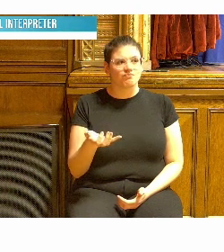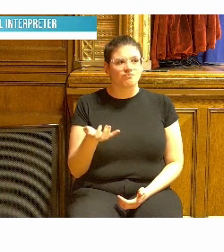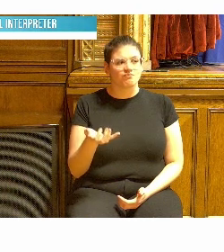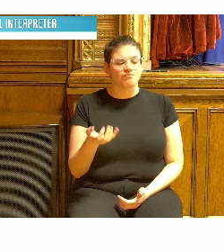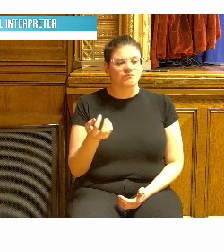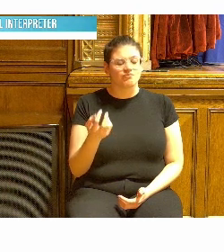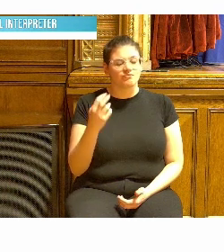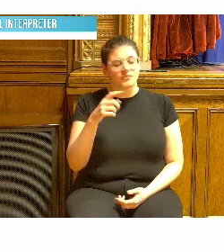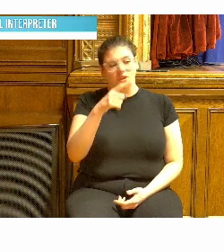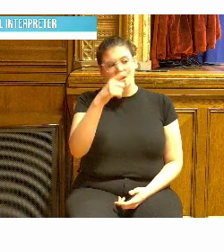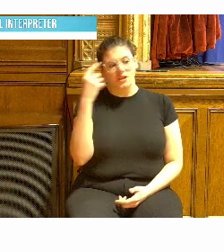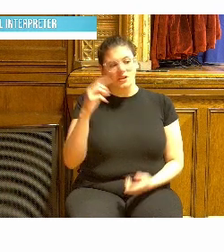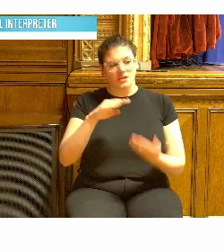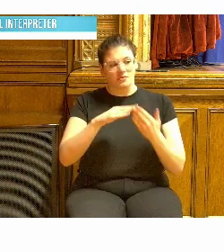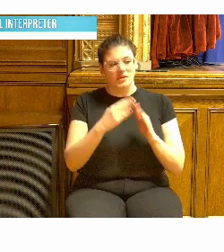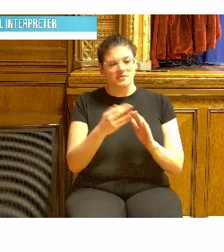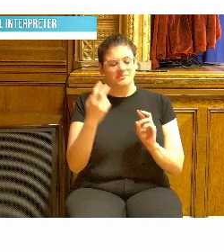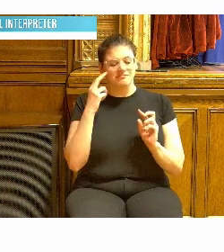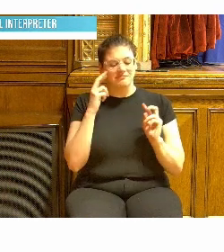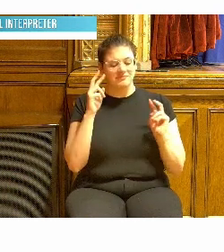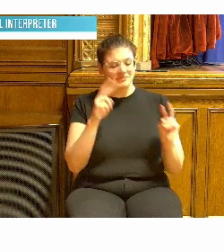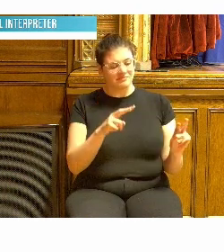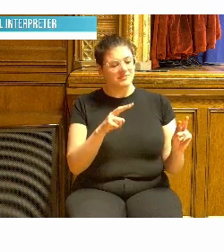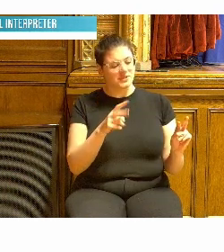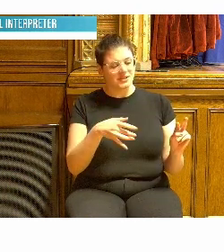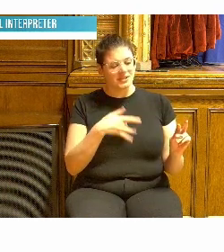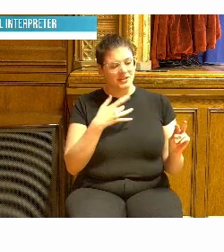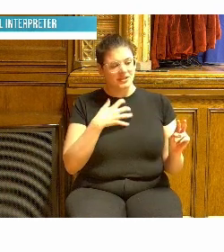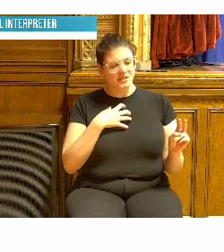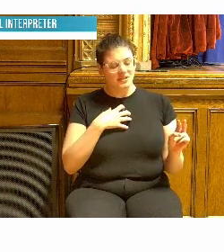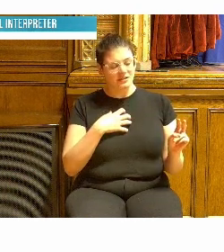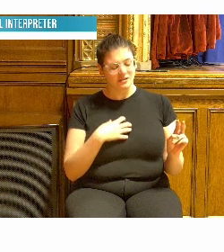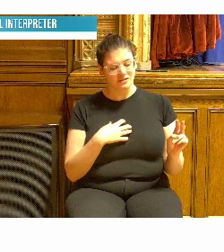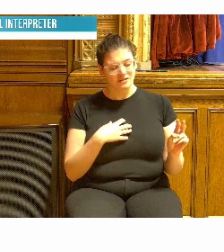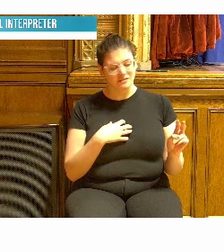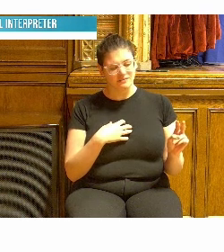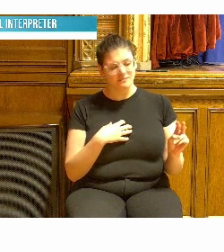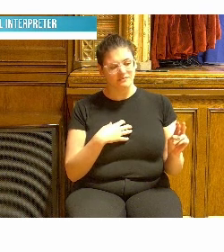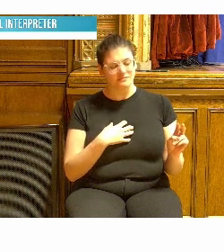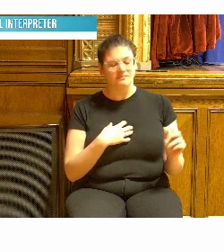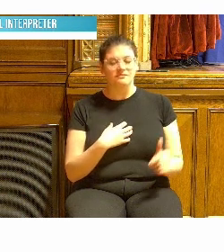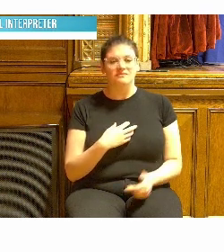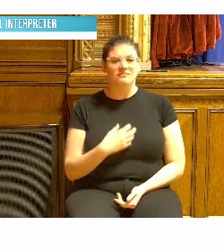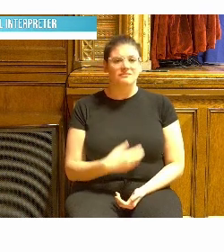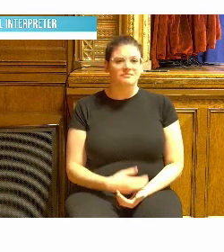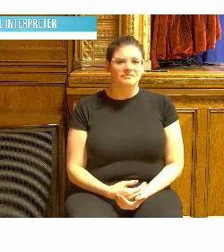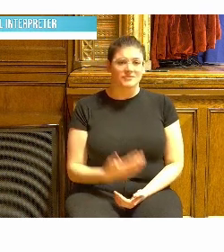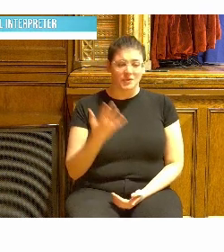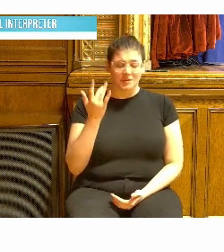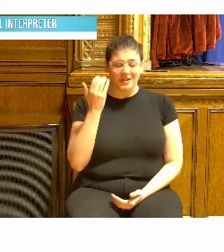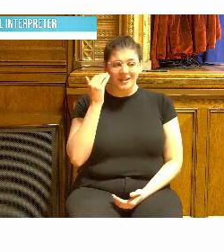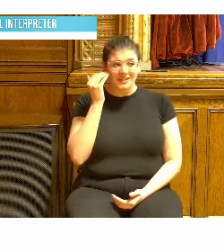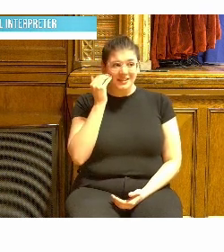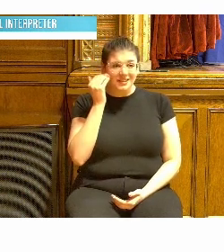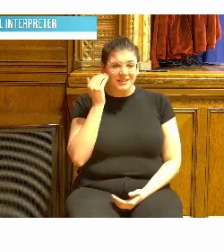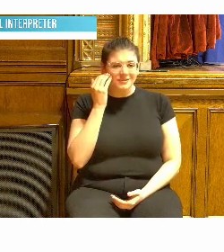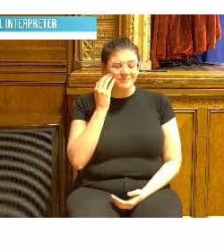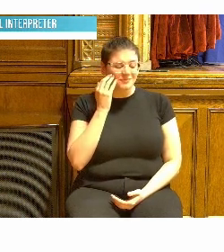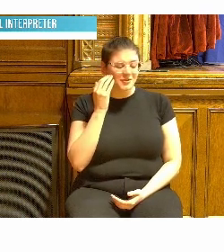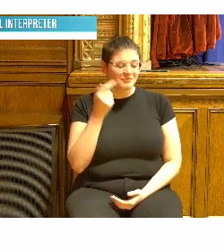black community, and I get very sad because I know that what